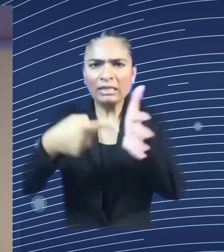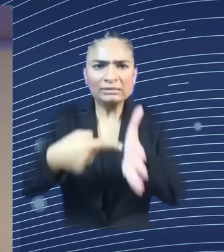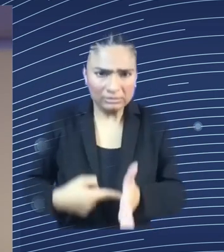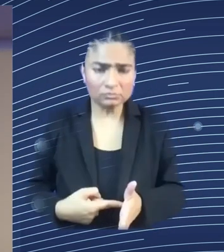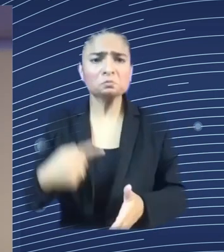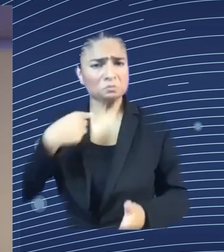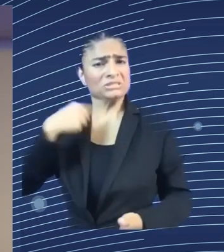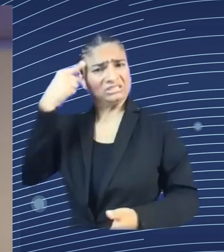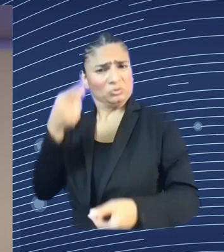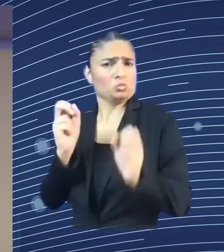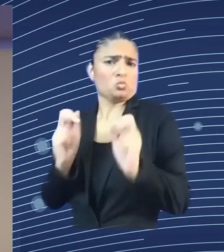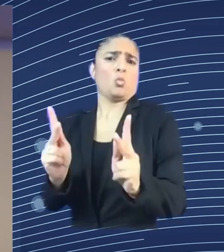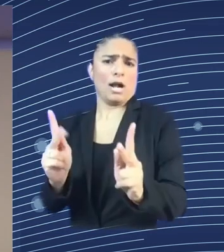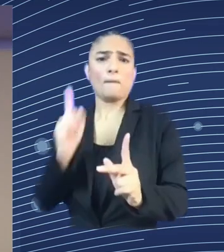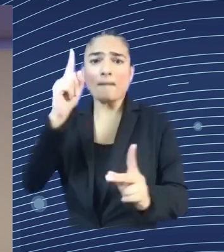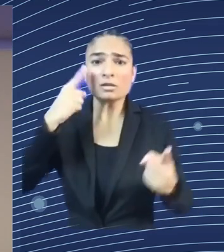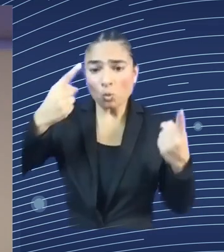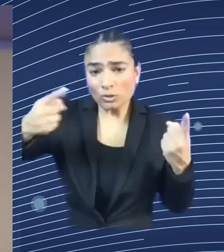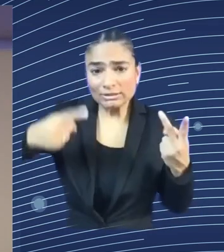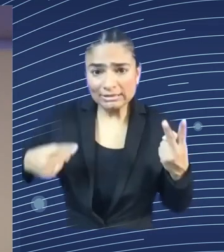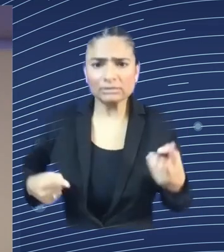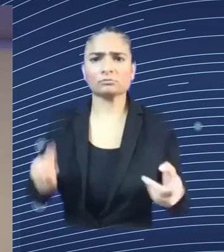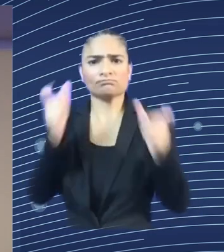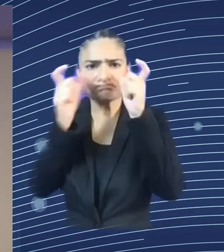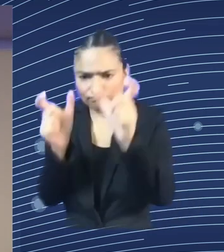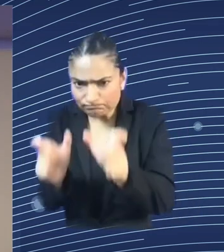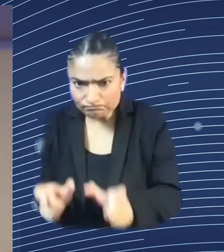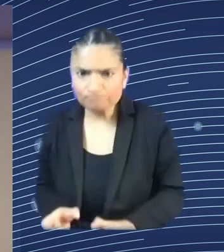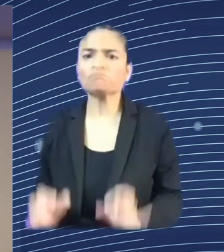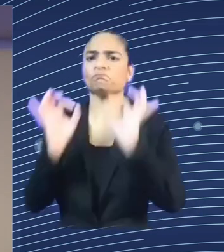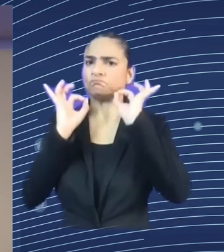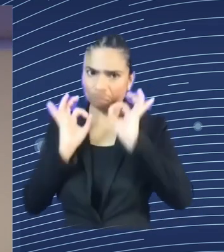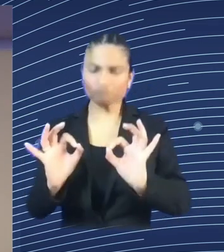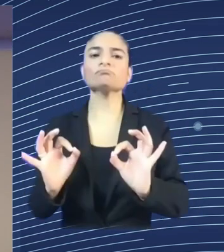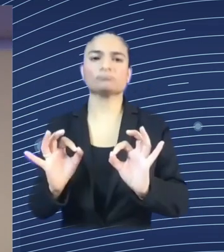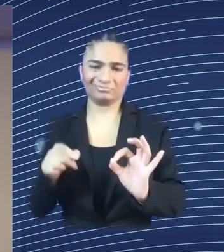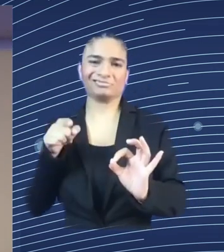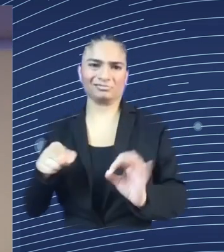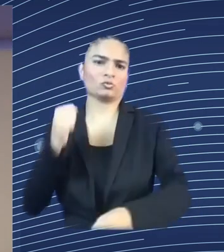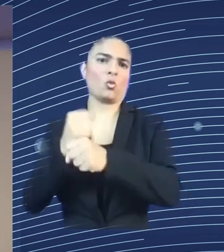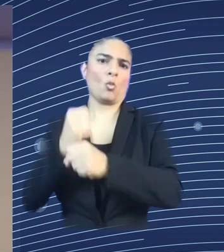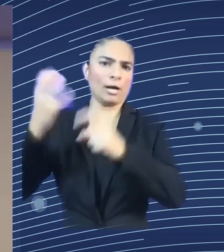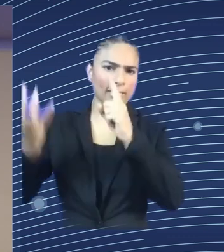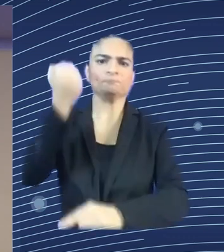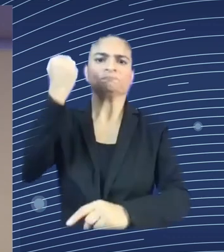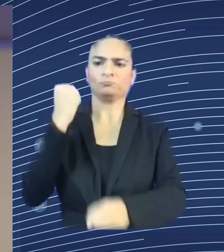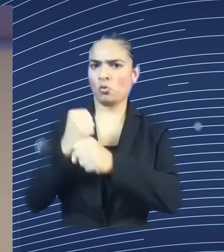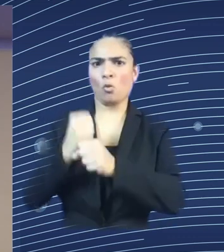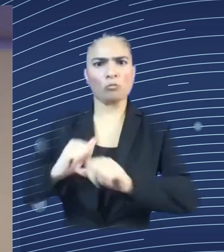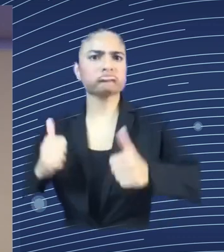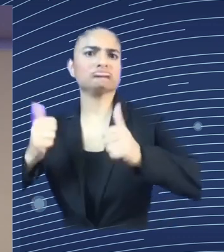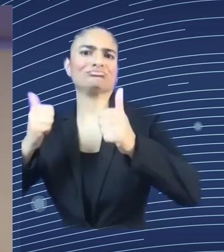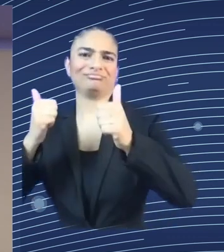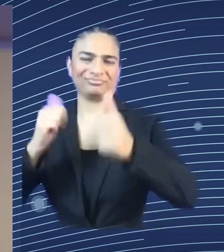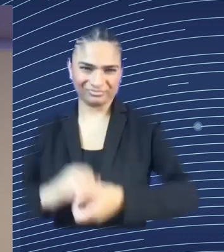think that there's some human oversight needed while this algorithm is checking if you are going to receive this public aid or not. But if